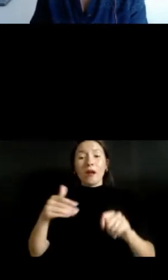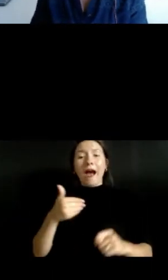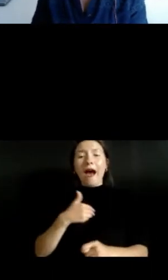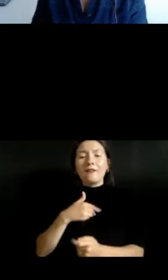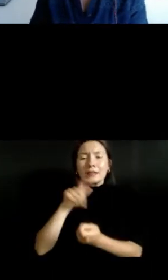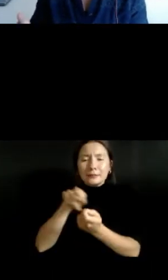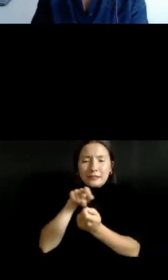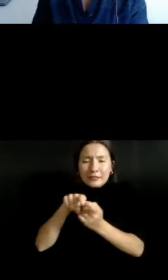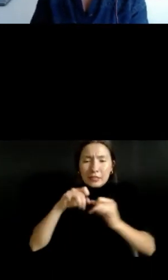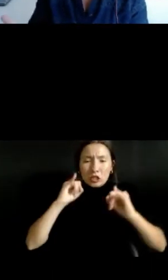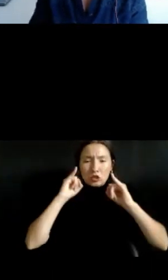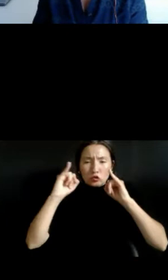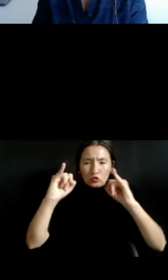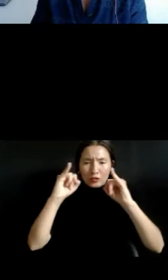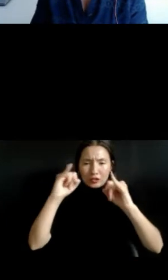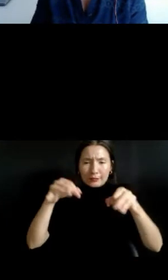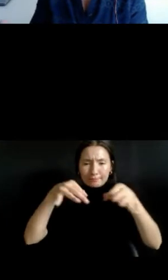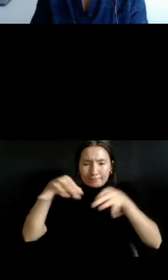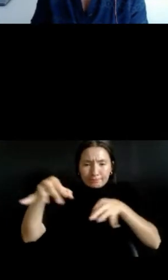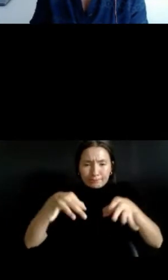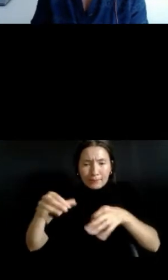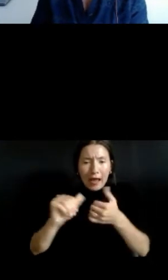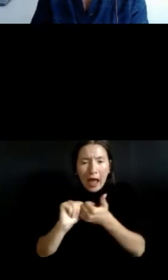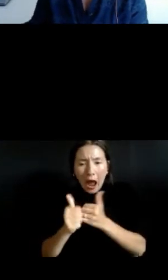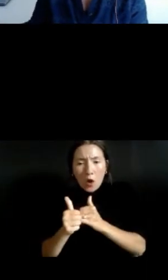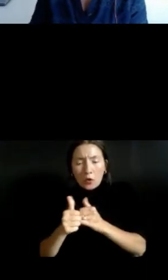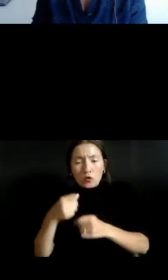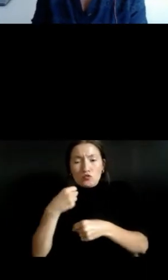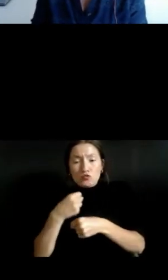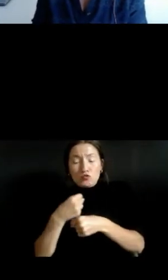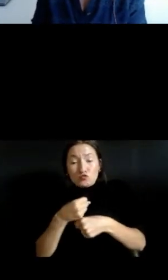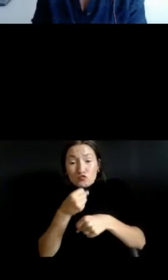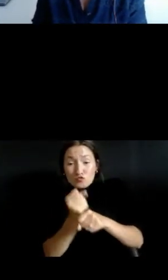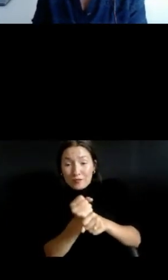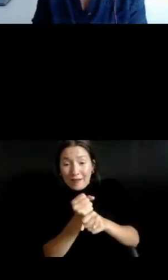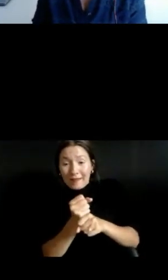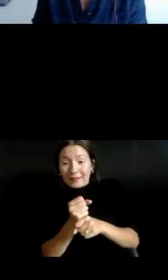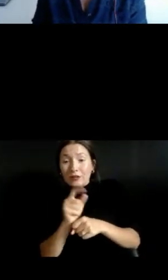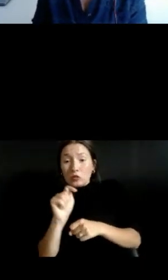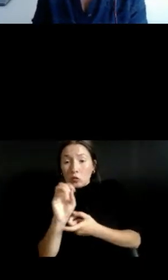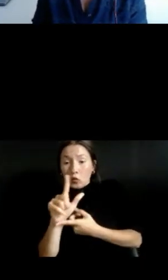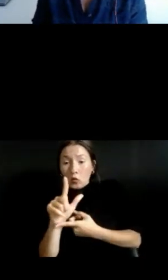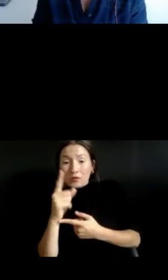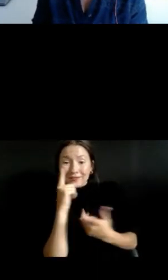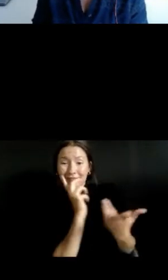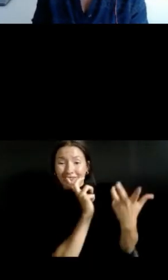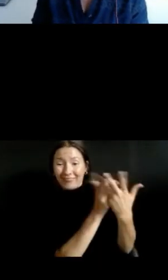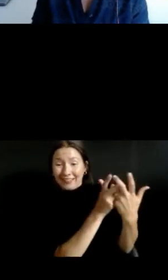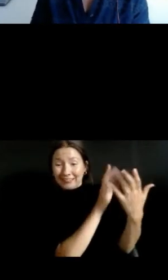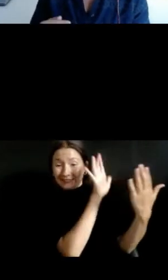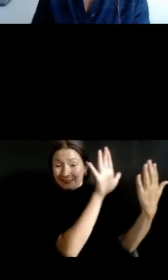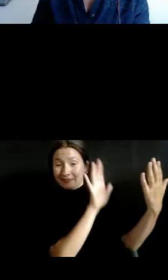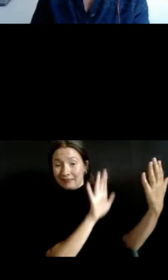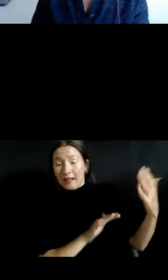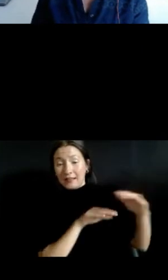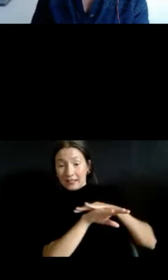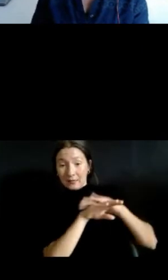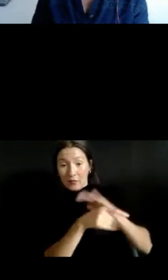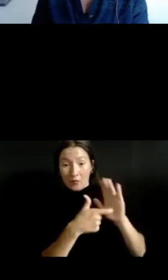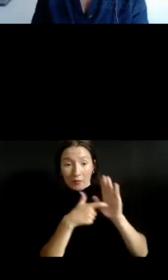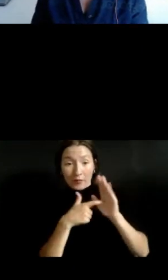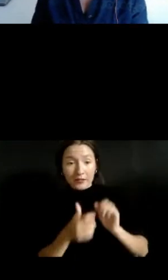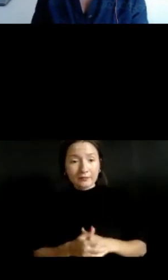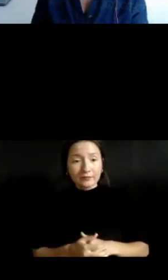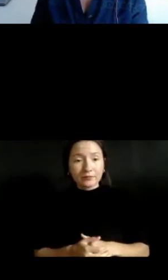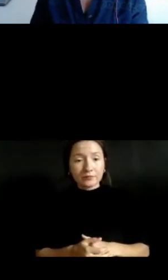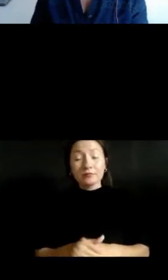level, which is the legal standard now in many countries. Another best practice is to provide good additional